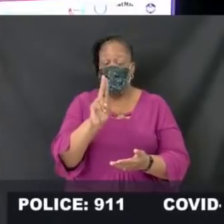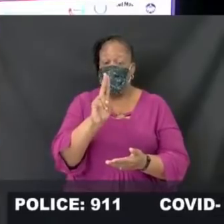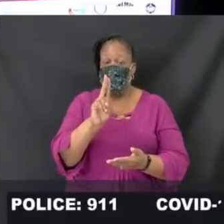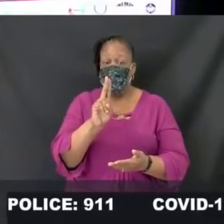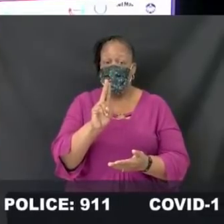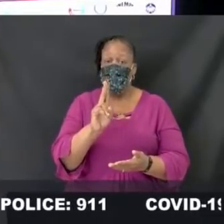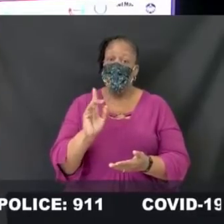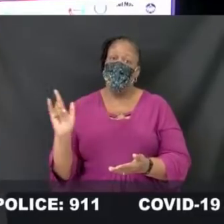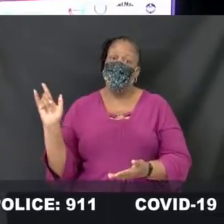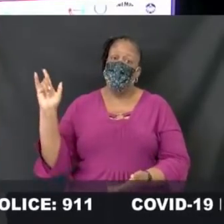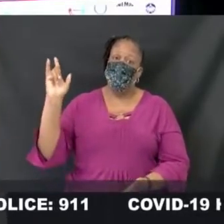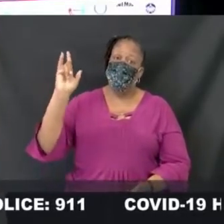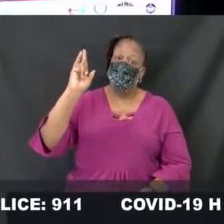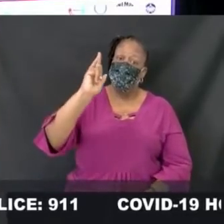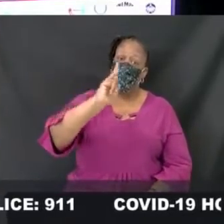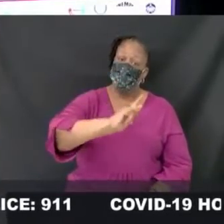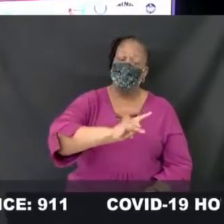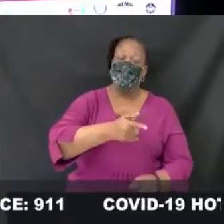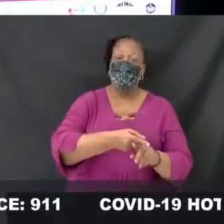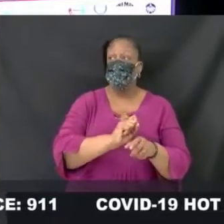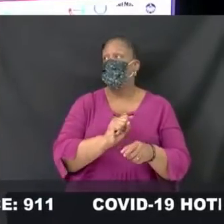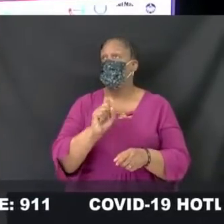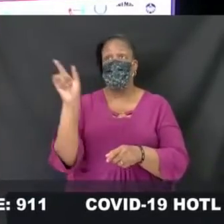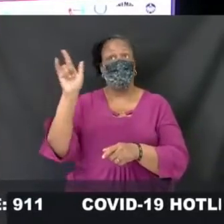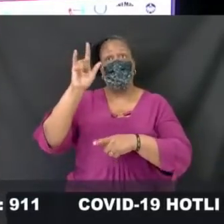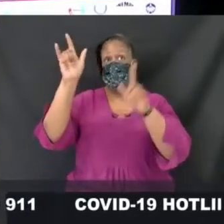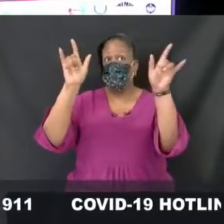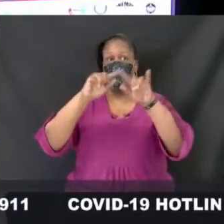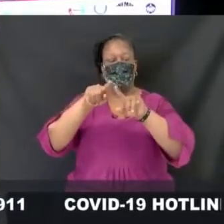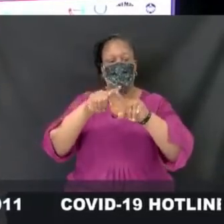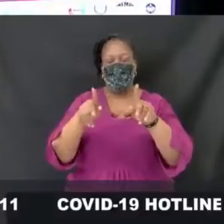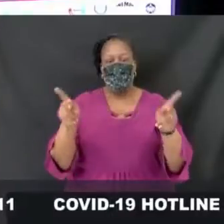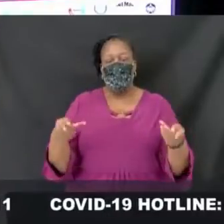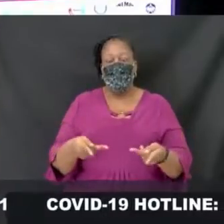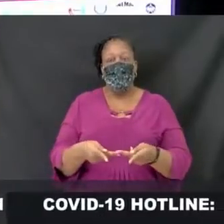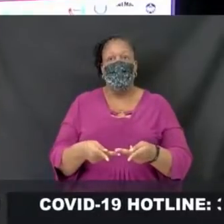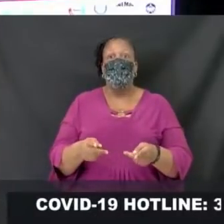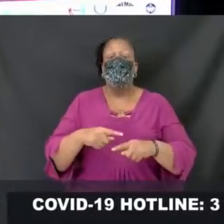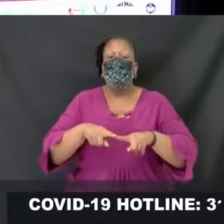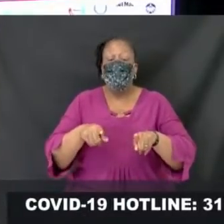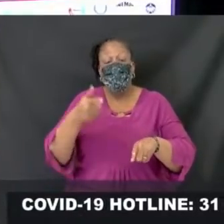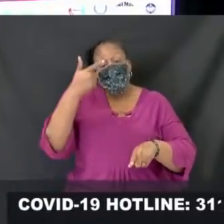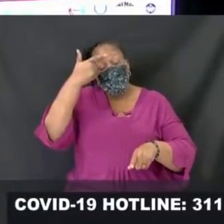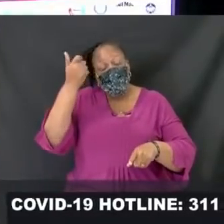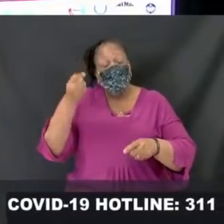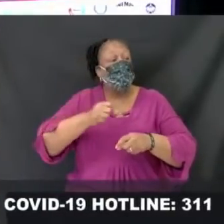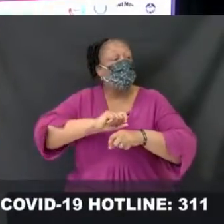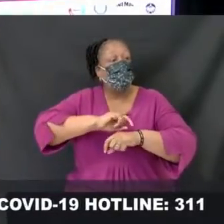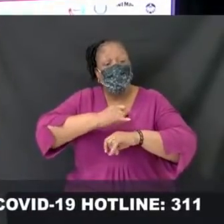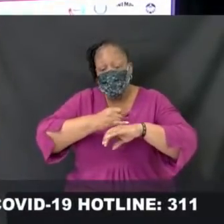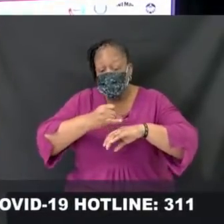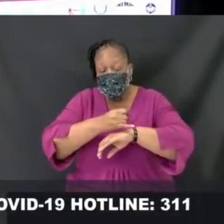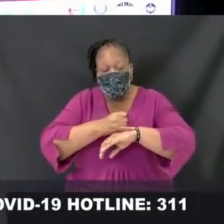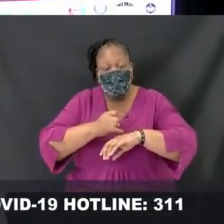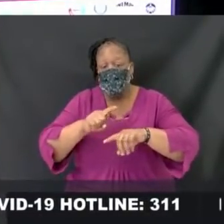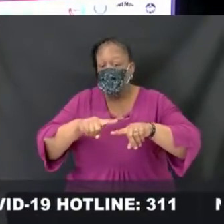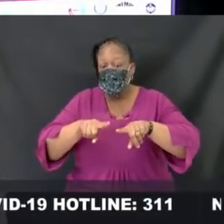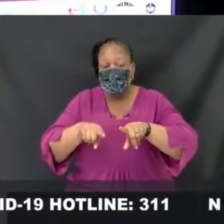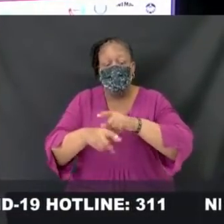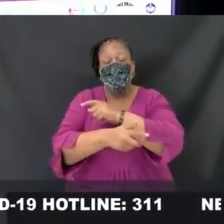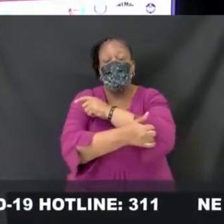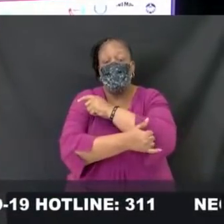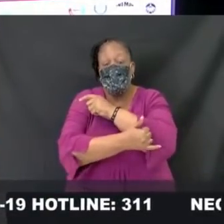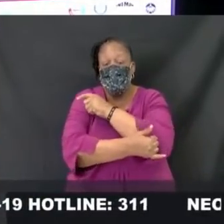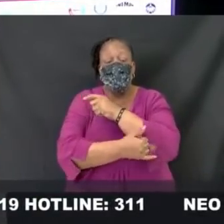And the reality is, due to the outbreaks in many countries, along with many other factors,